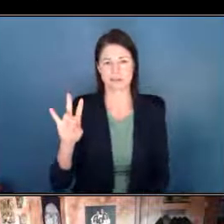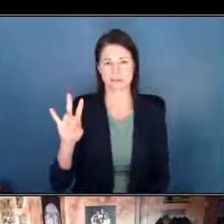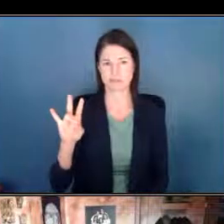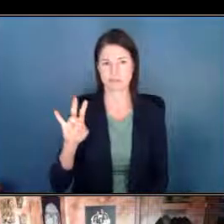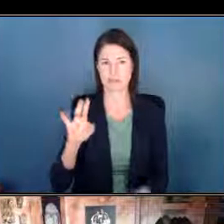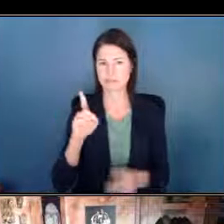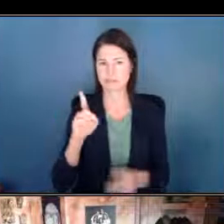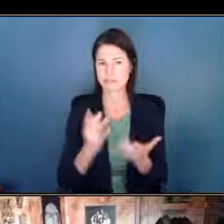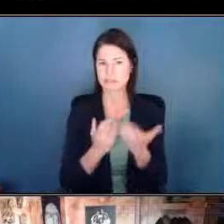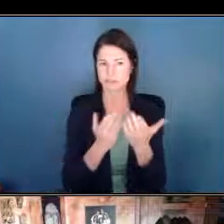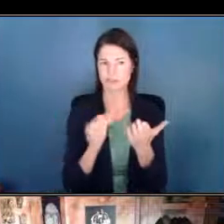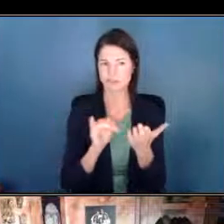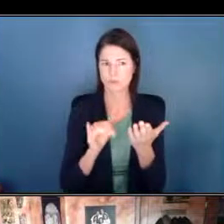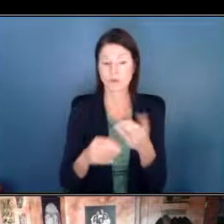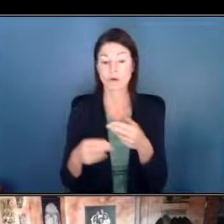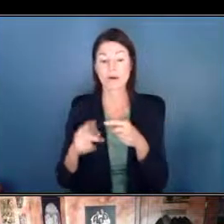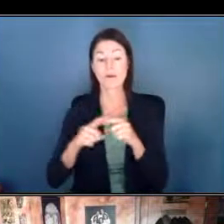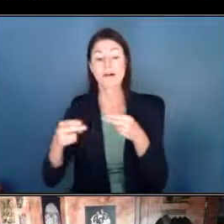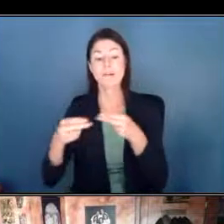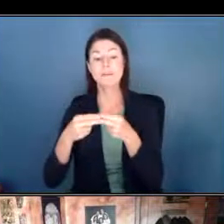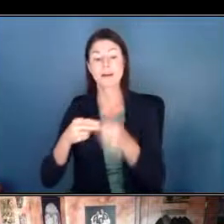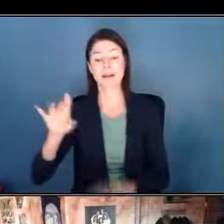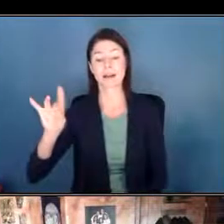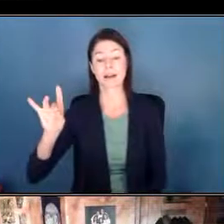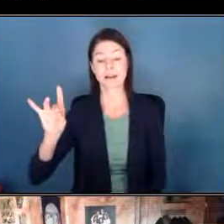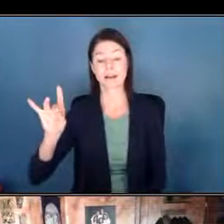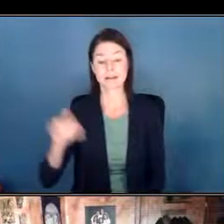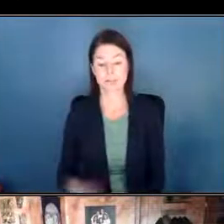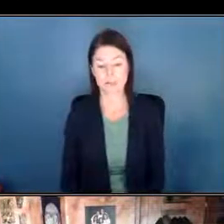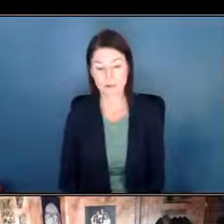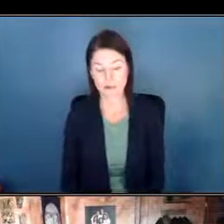we can go to 8. I think that's a couple of slides more.